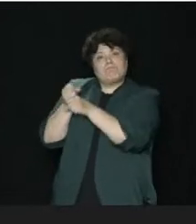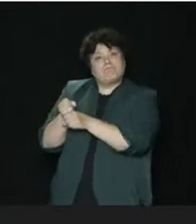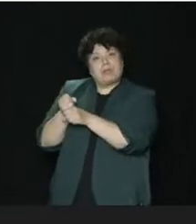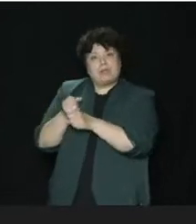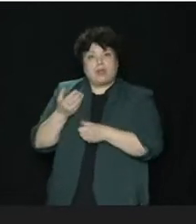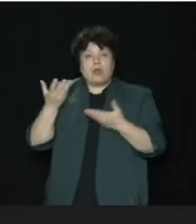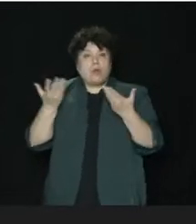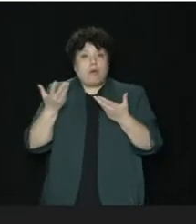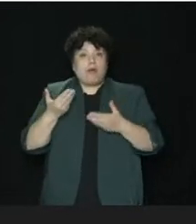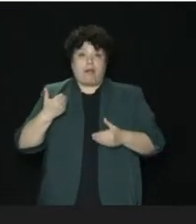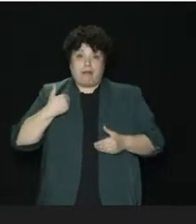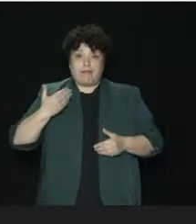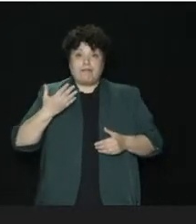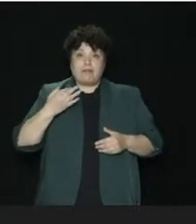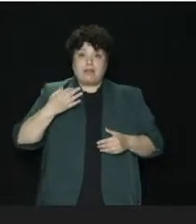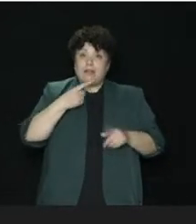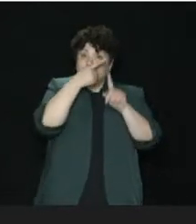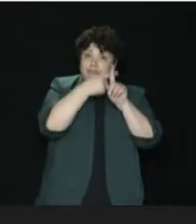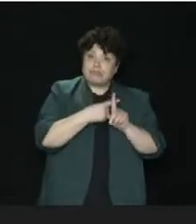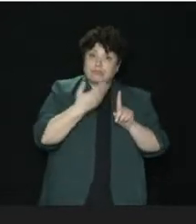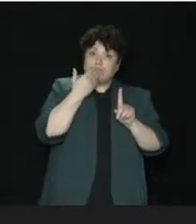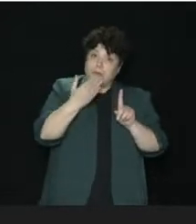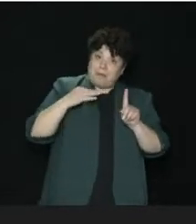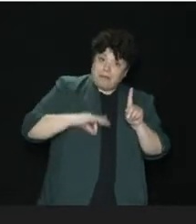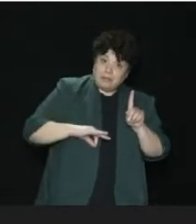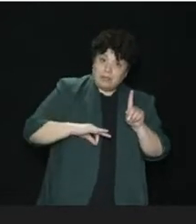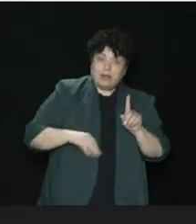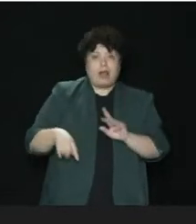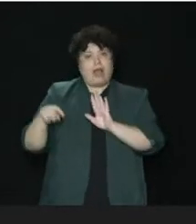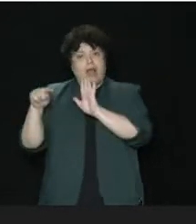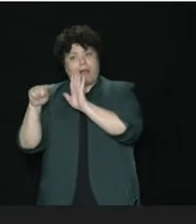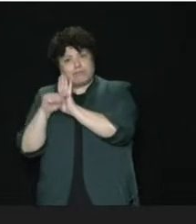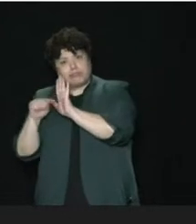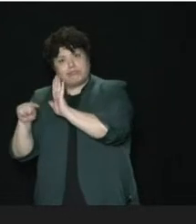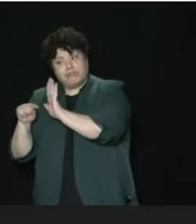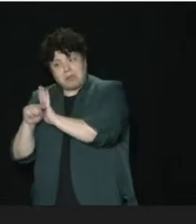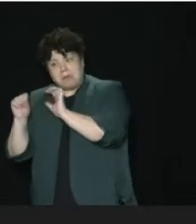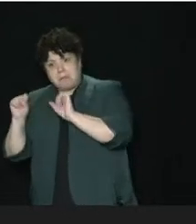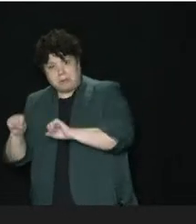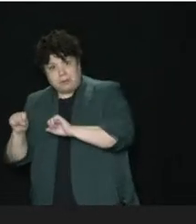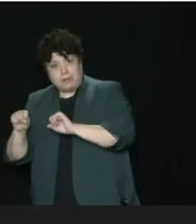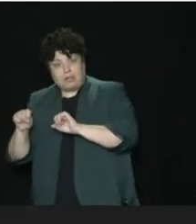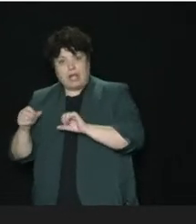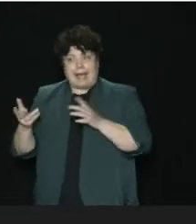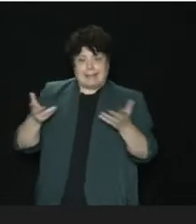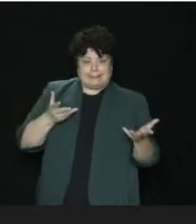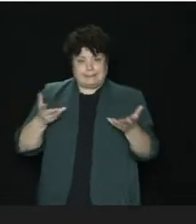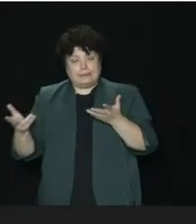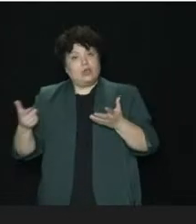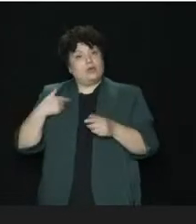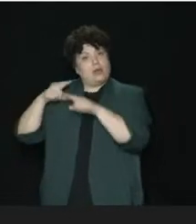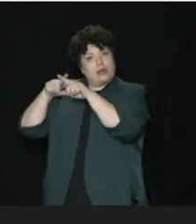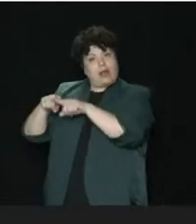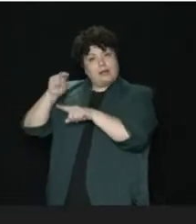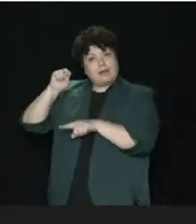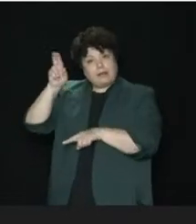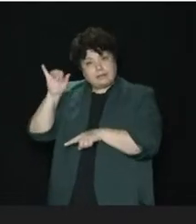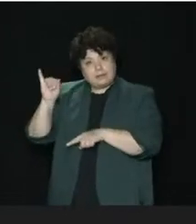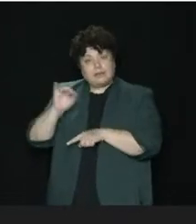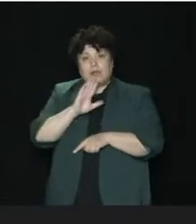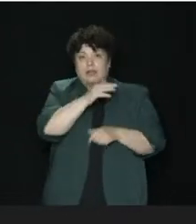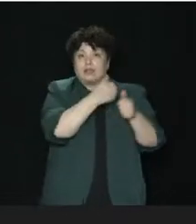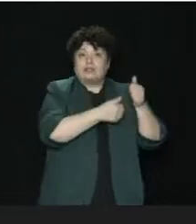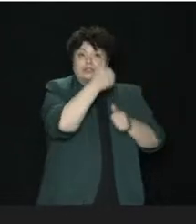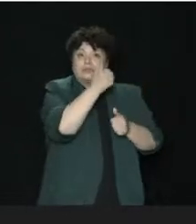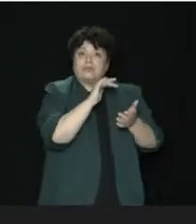weighed, these parameters could shift over time, and we can depend on NACI and our Chief Medical Officer Health across